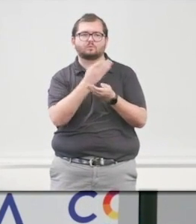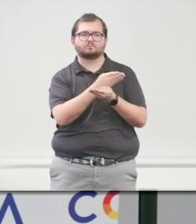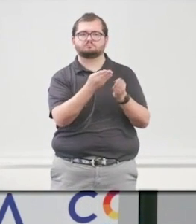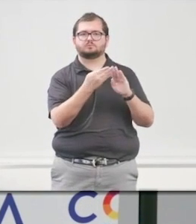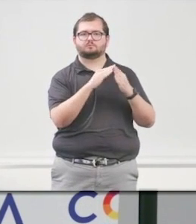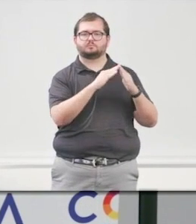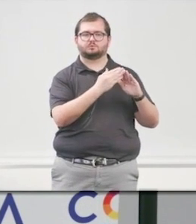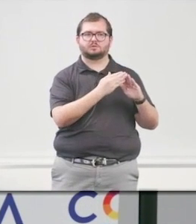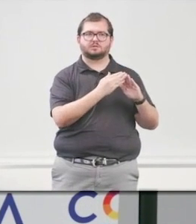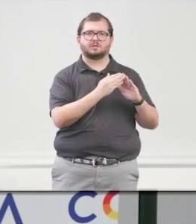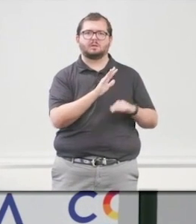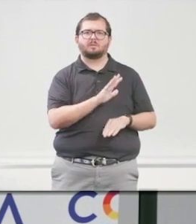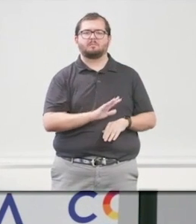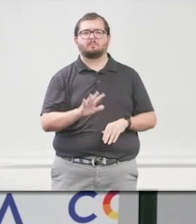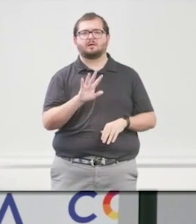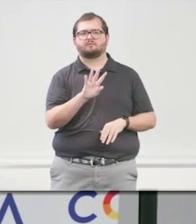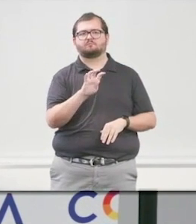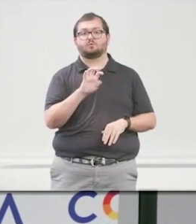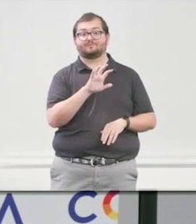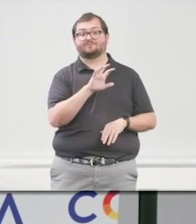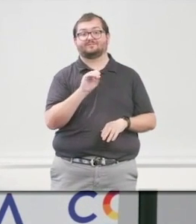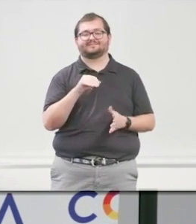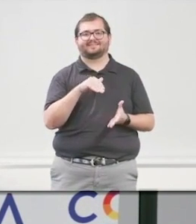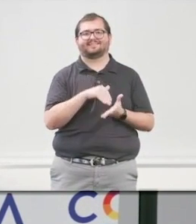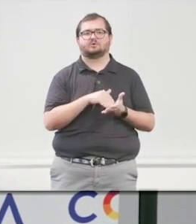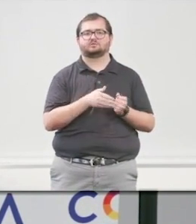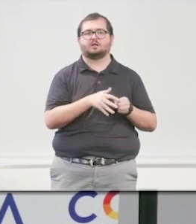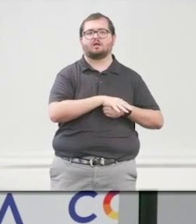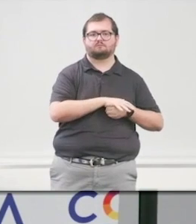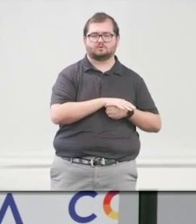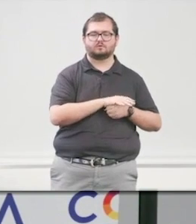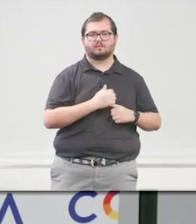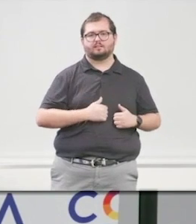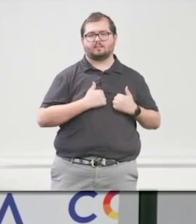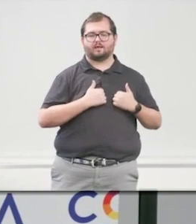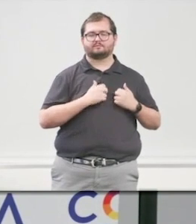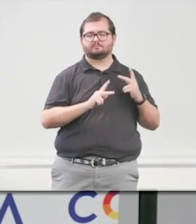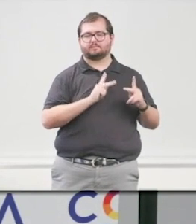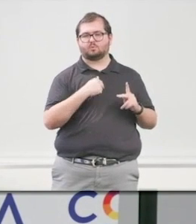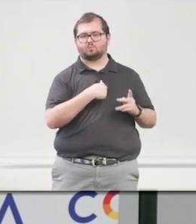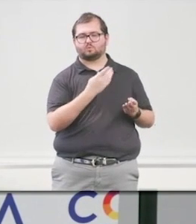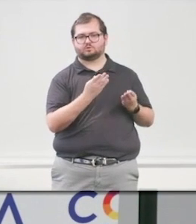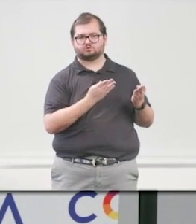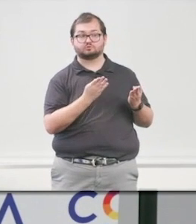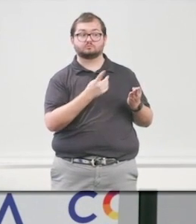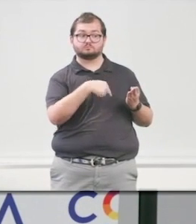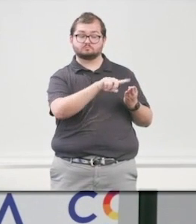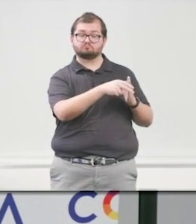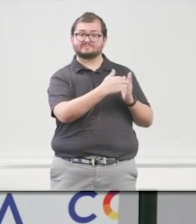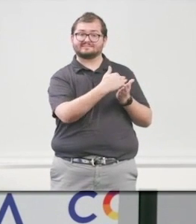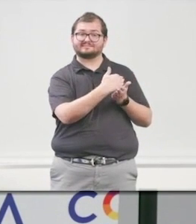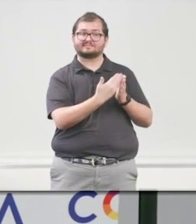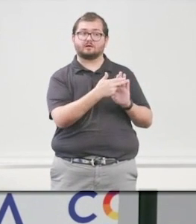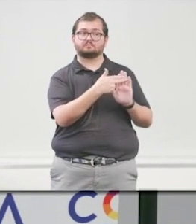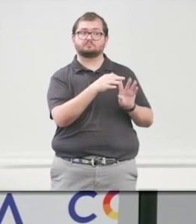about 450,000 covered lives that we have, and many of which are considered special populations,